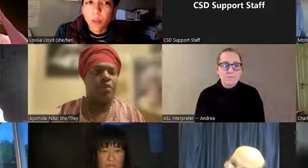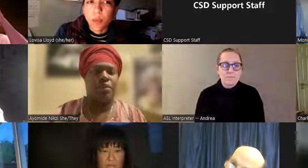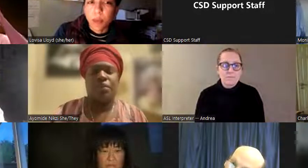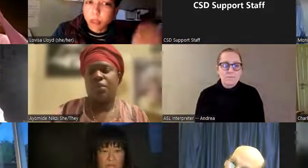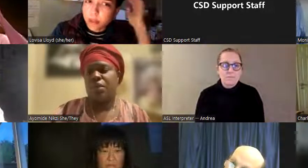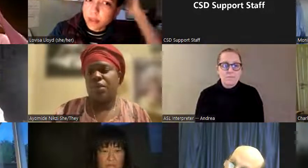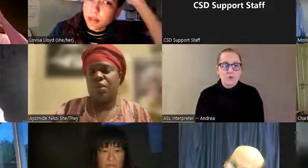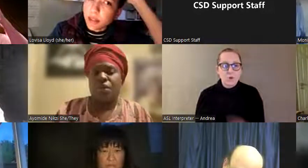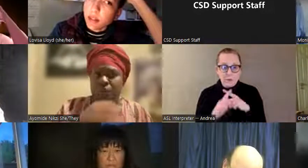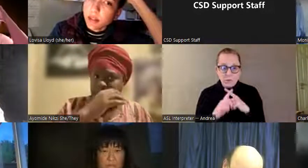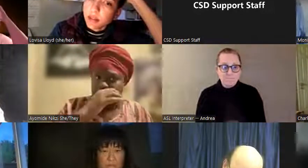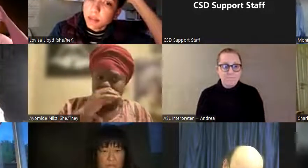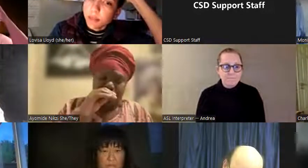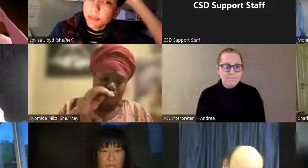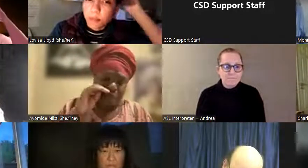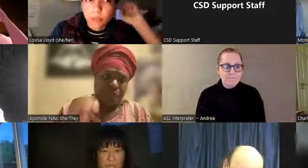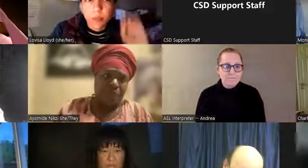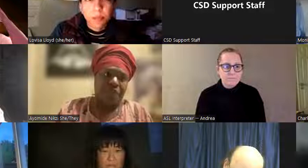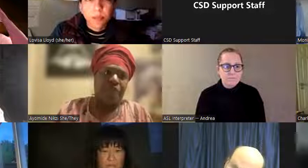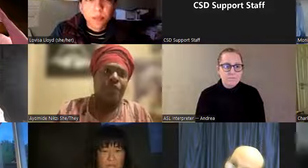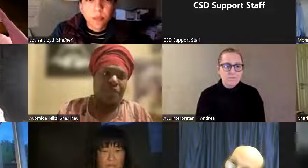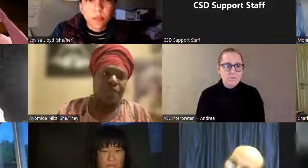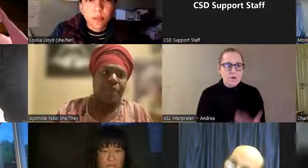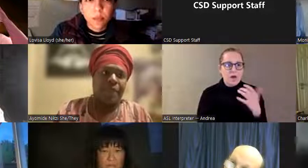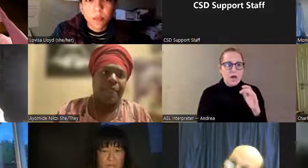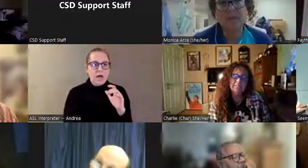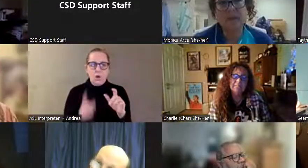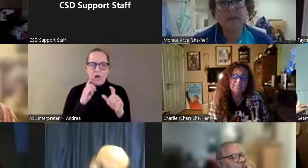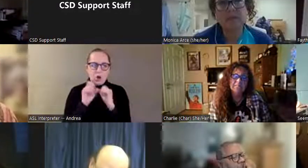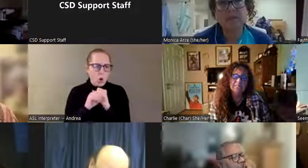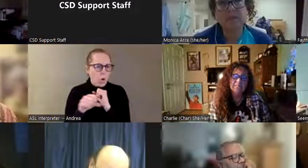you're on mute. I don't want to belabor this either.